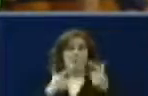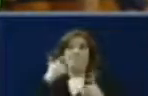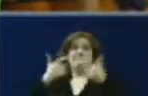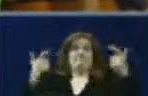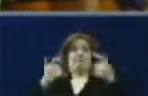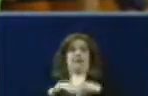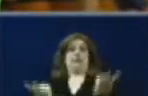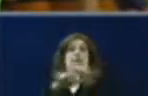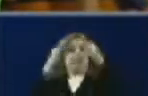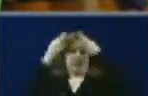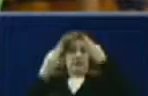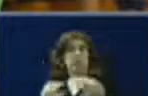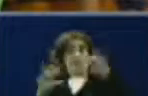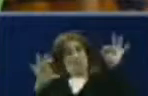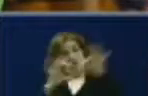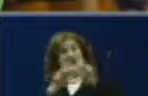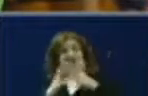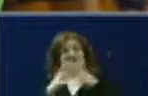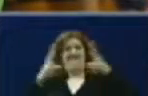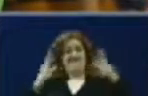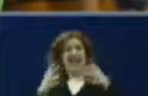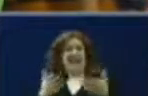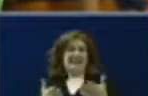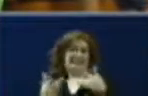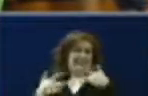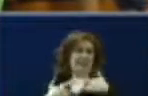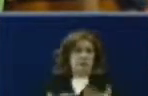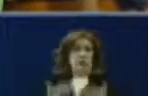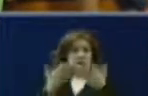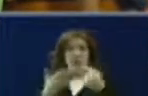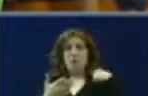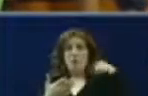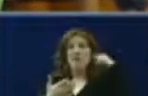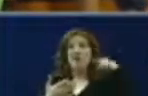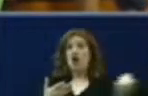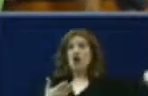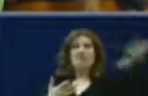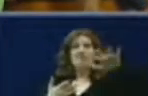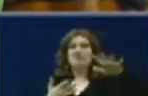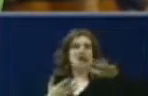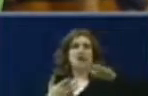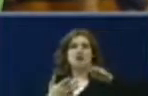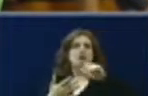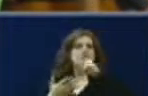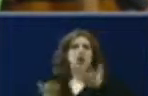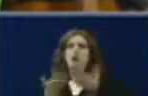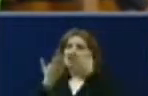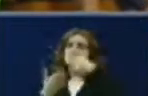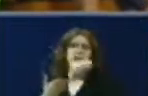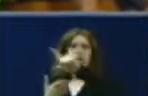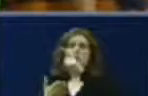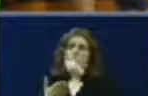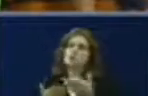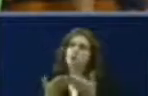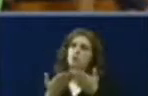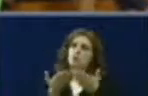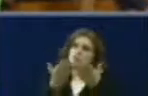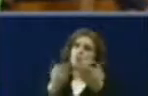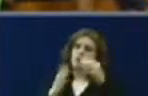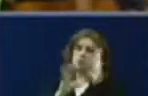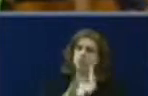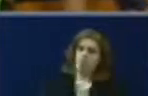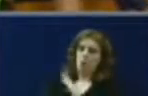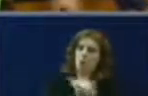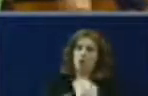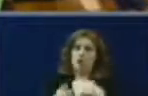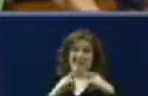on, sometimes valid concerns and great suggestions that we have heard on the ground are not making their way up to the persons presenting recommendations to the board.